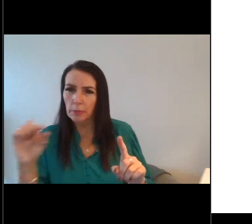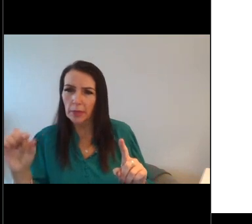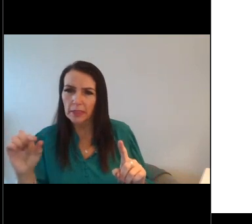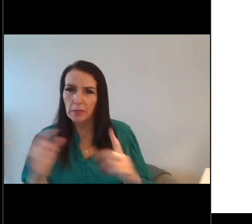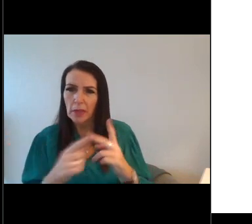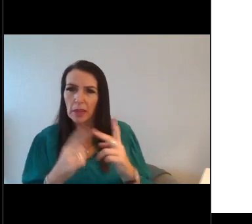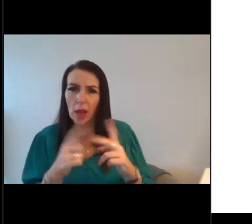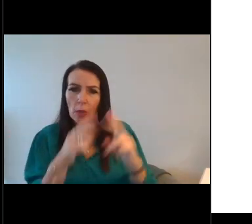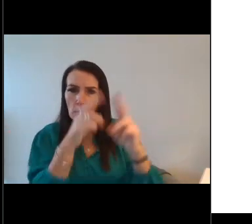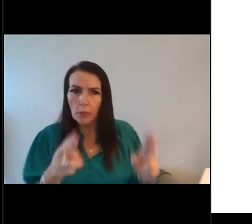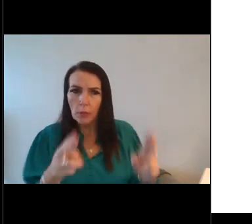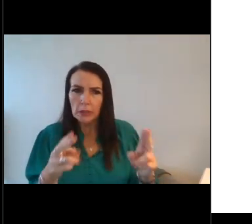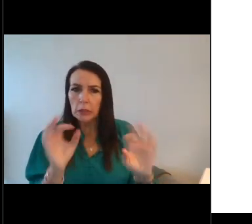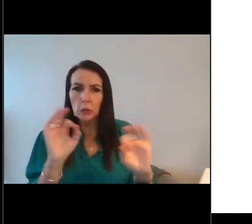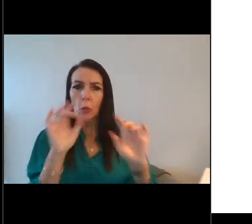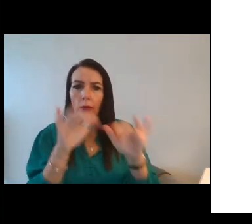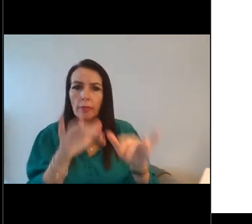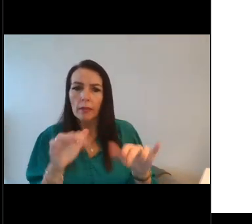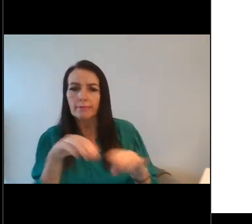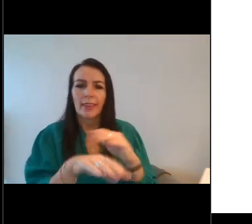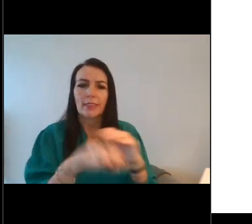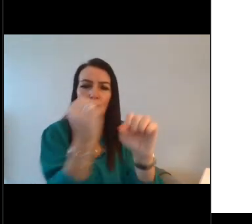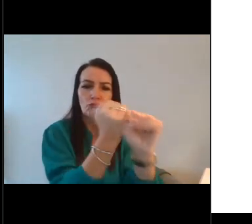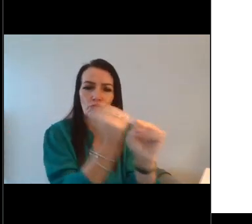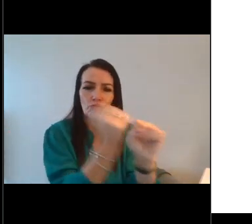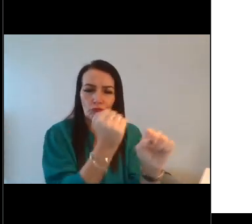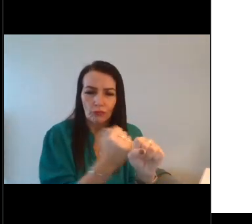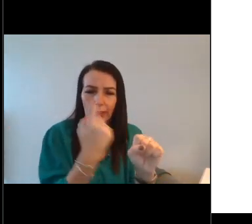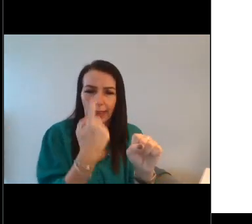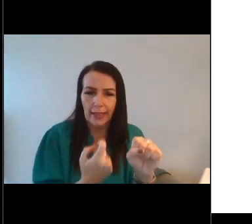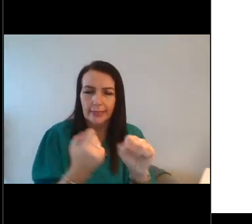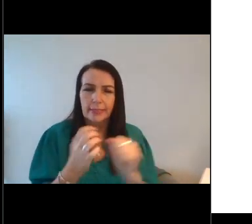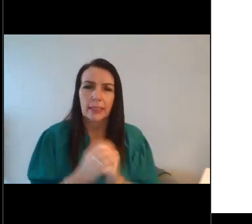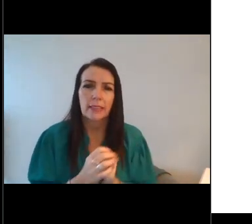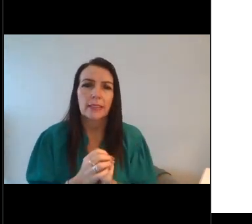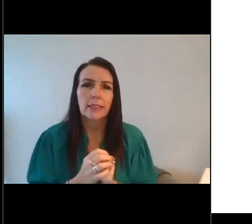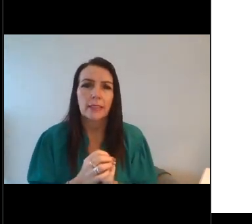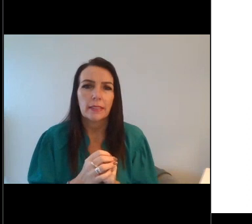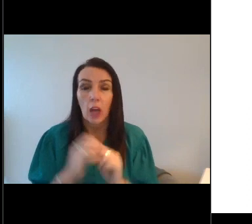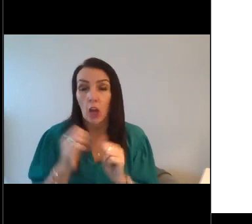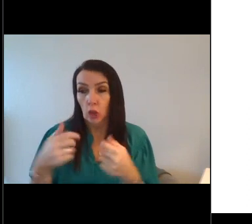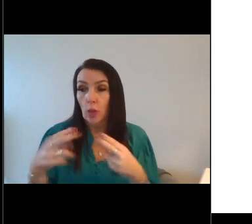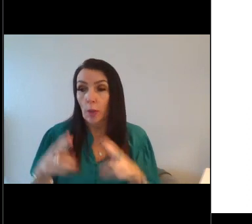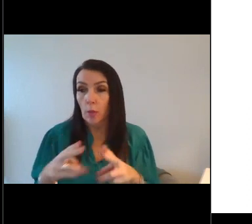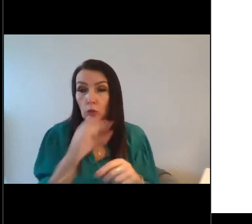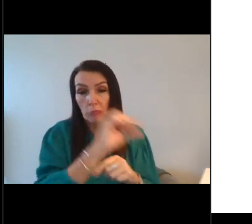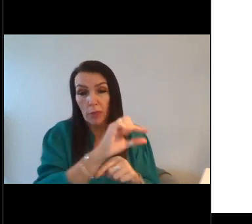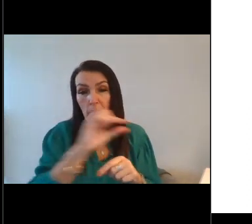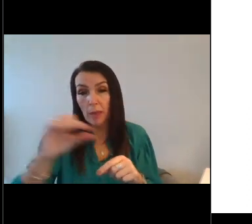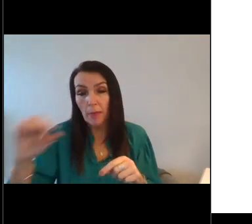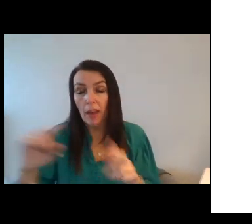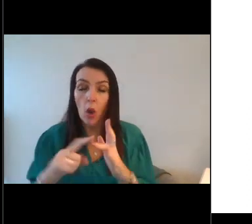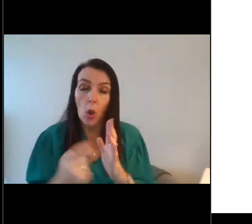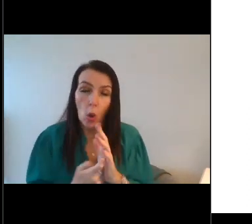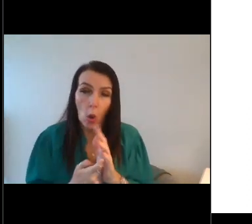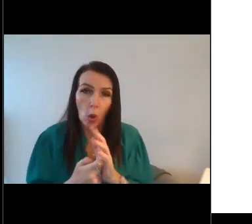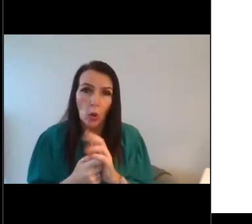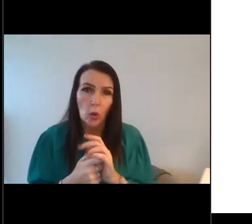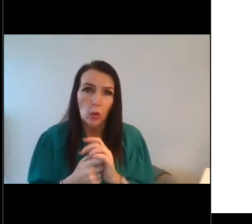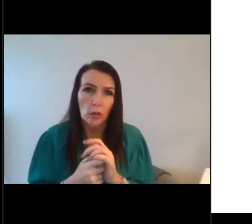void, and that's part of it. And that's a good approach. Equally, there is